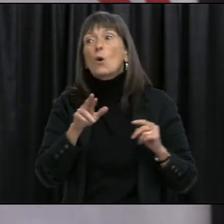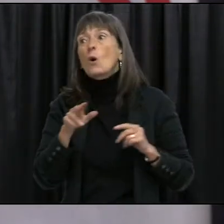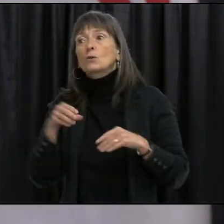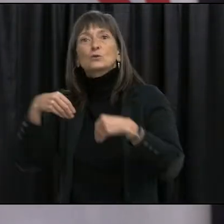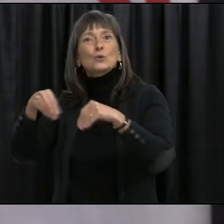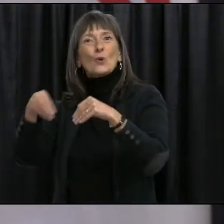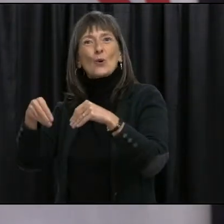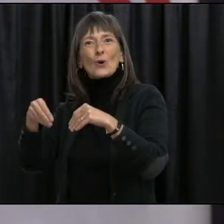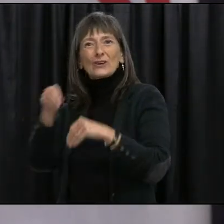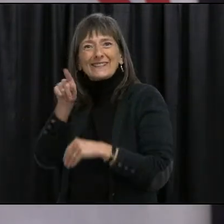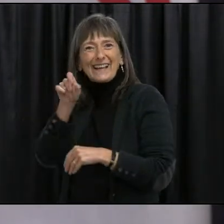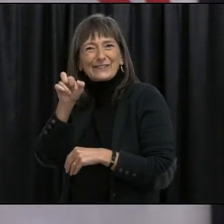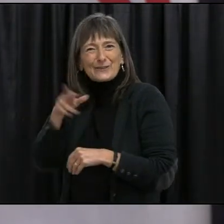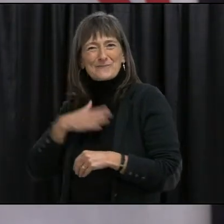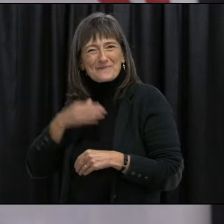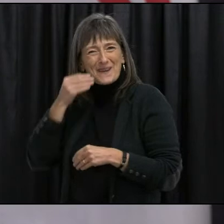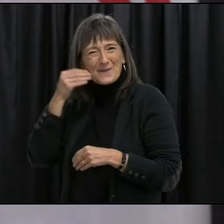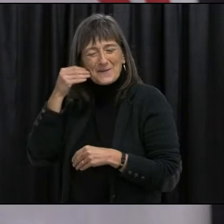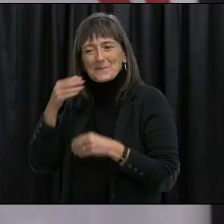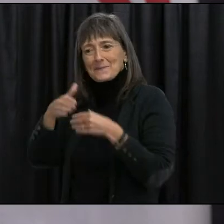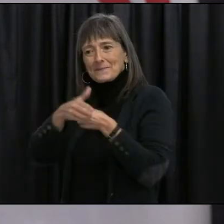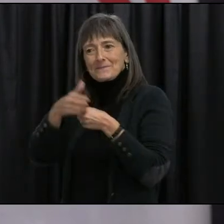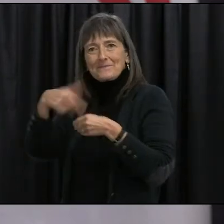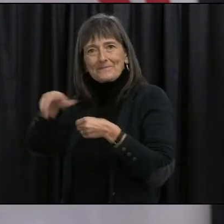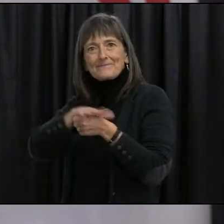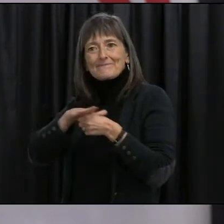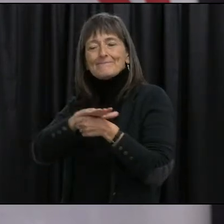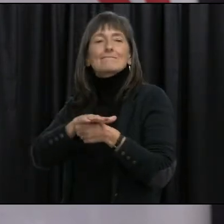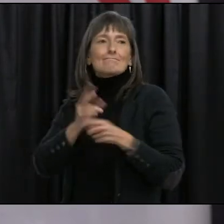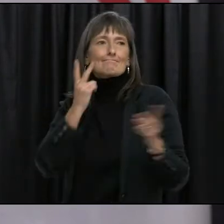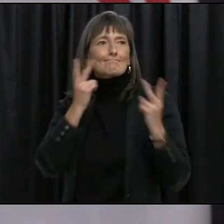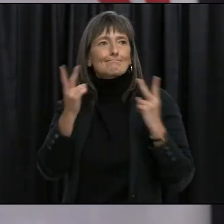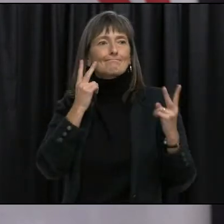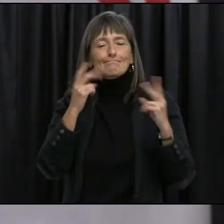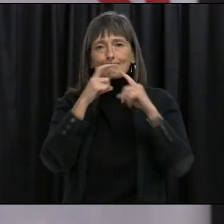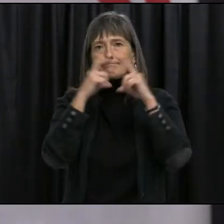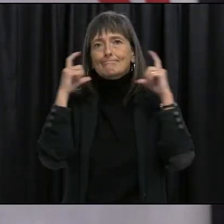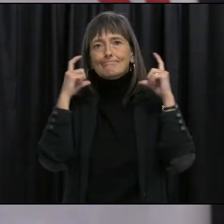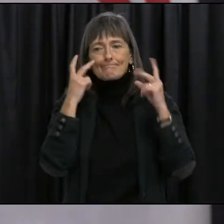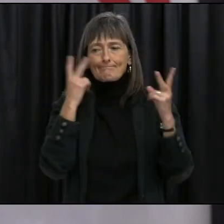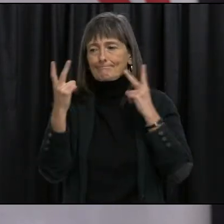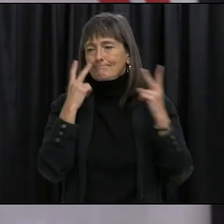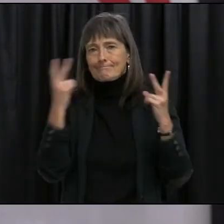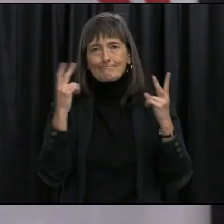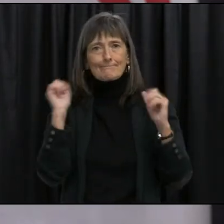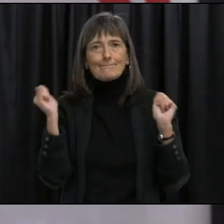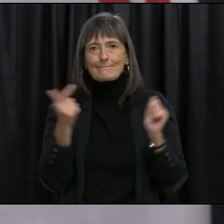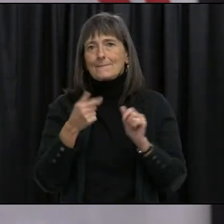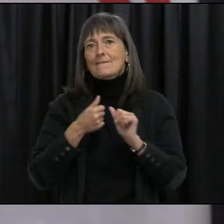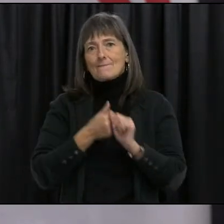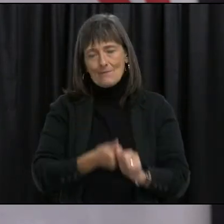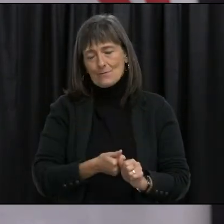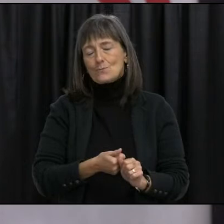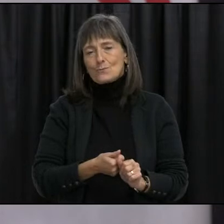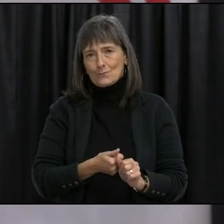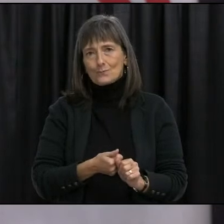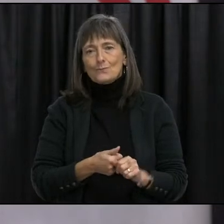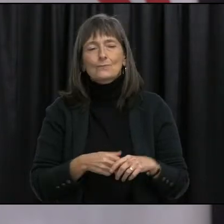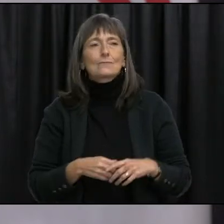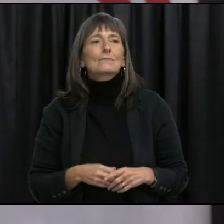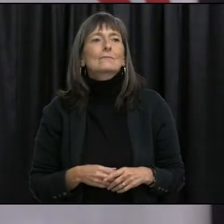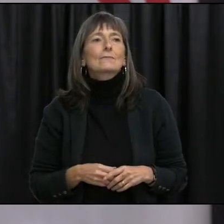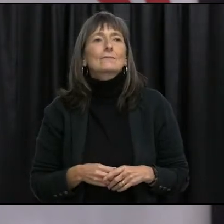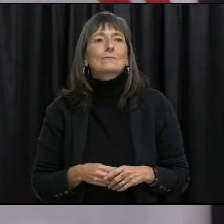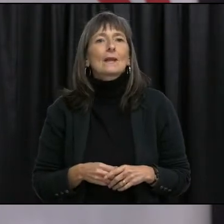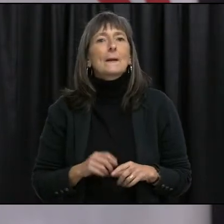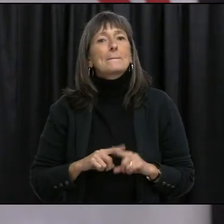Gander, by and large, people have taken these messages to heart. But there is a temptation to pat